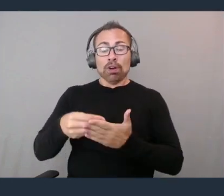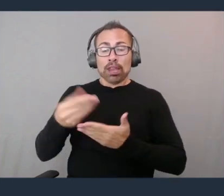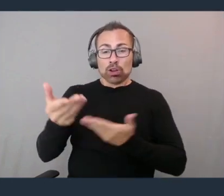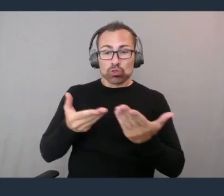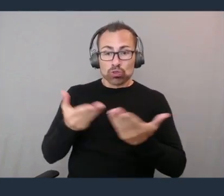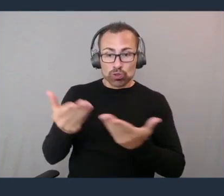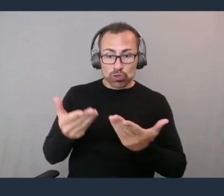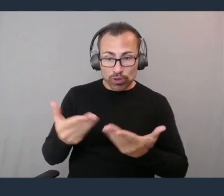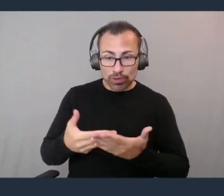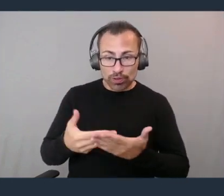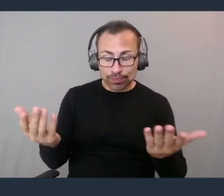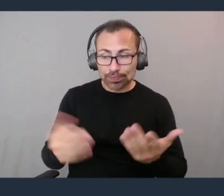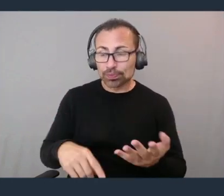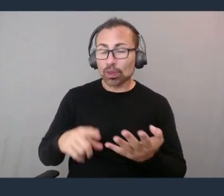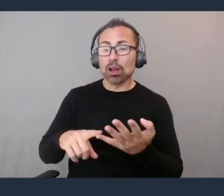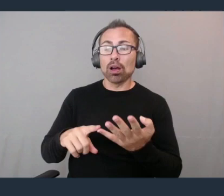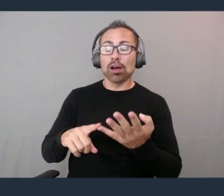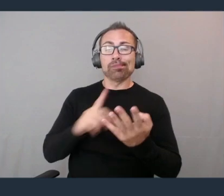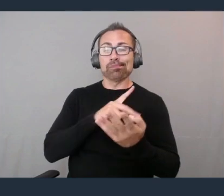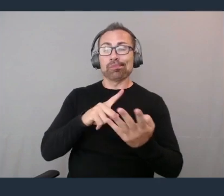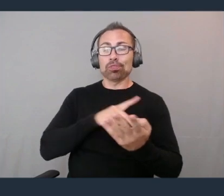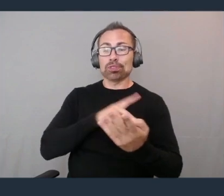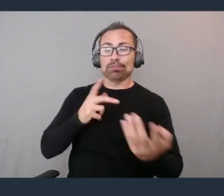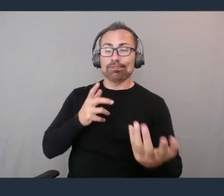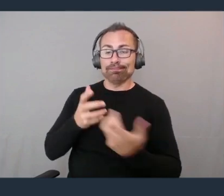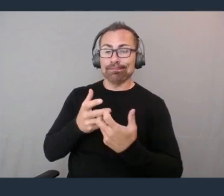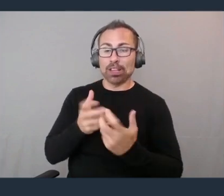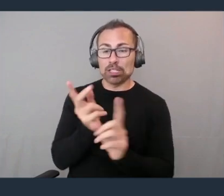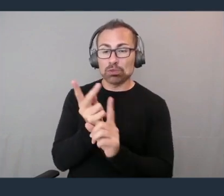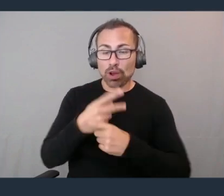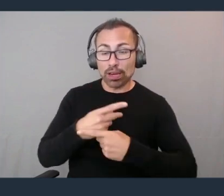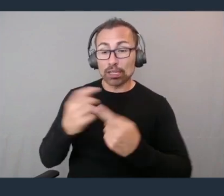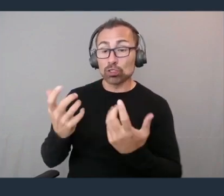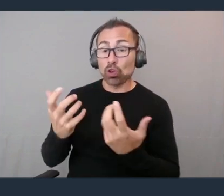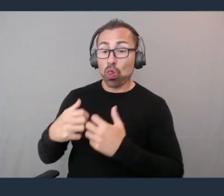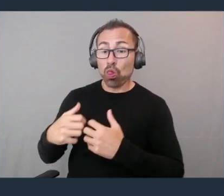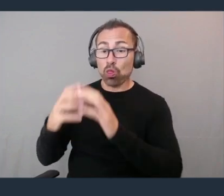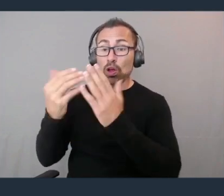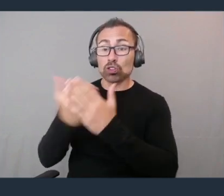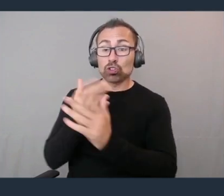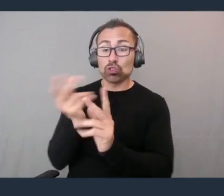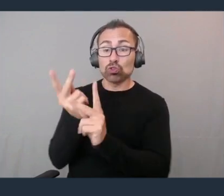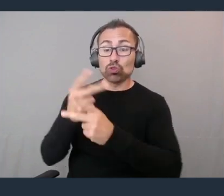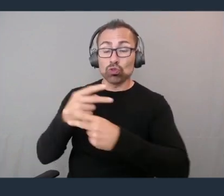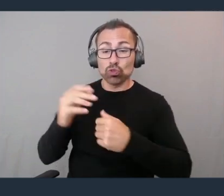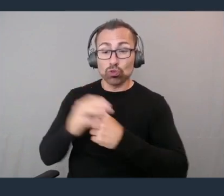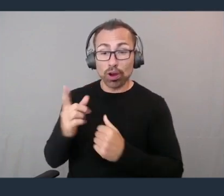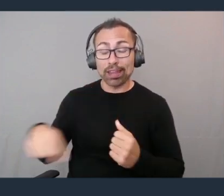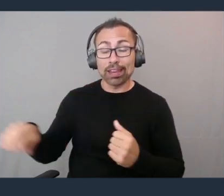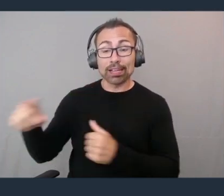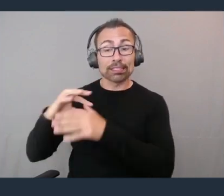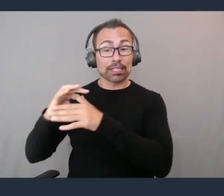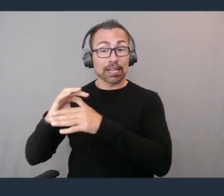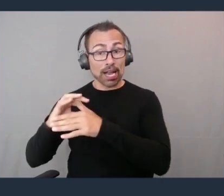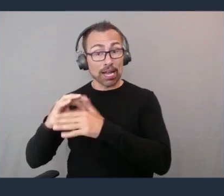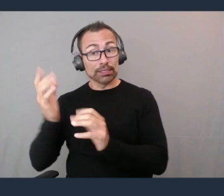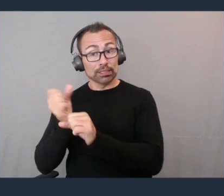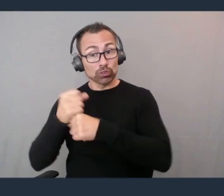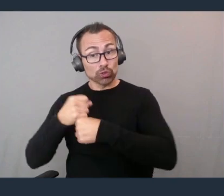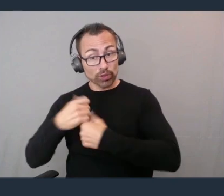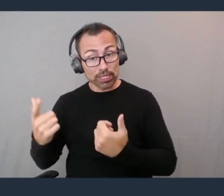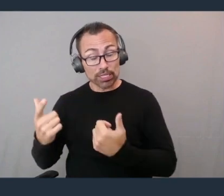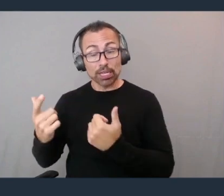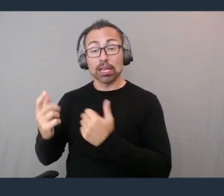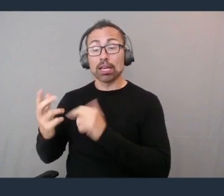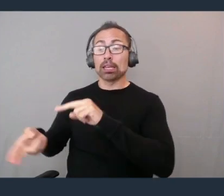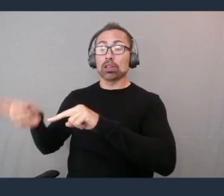even launch new products in retail, and accelerate content creation and even increase user engagement in media and